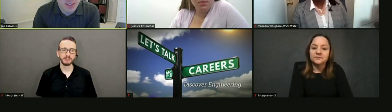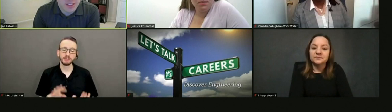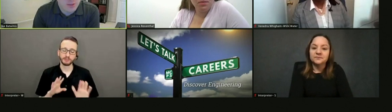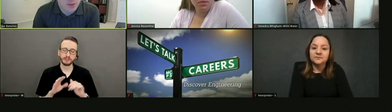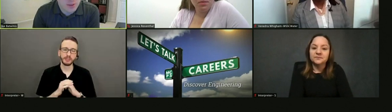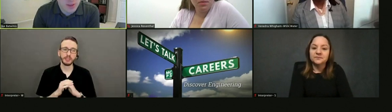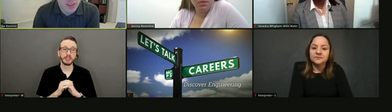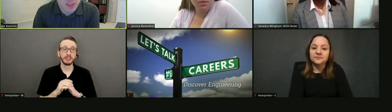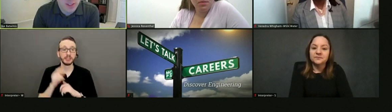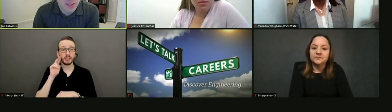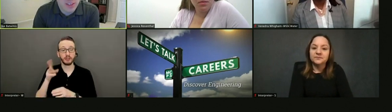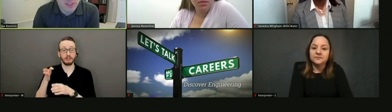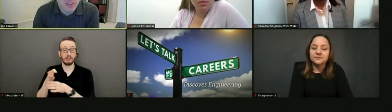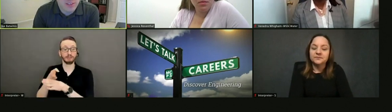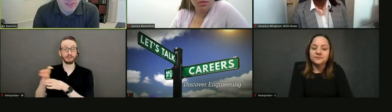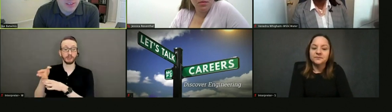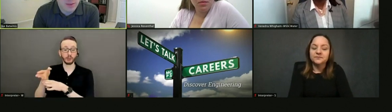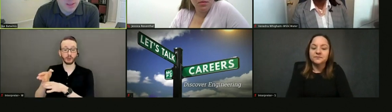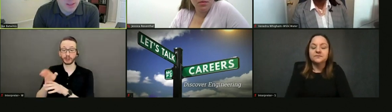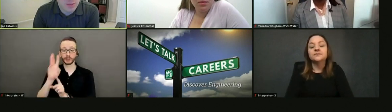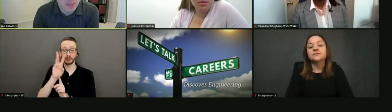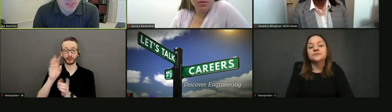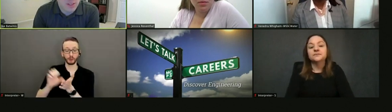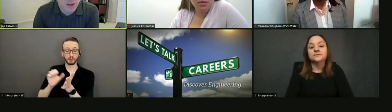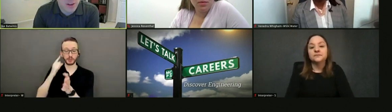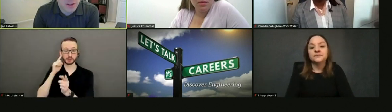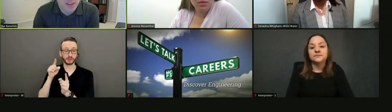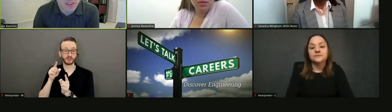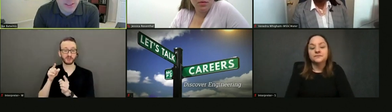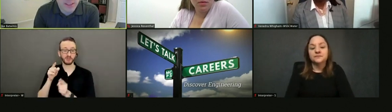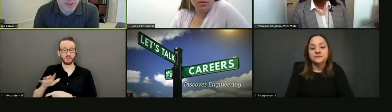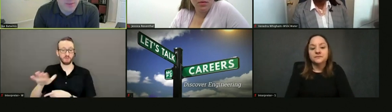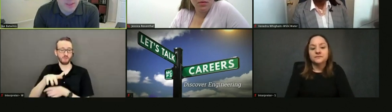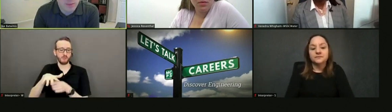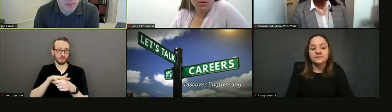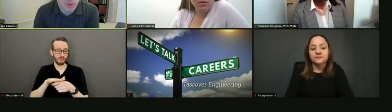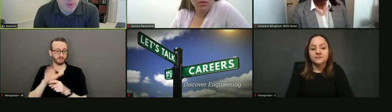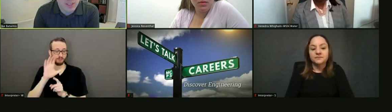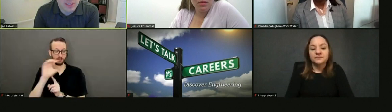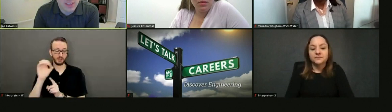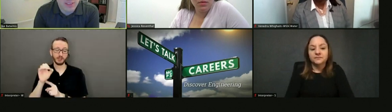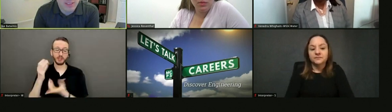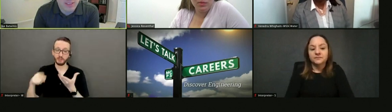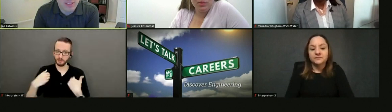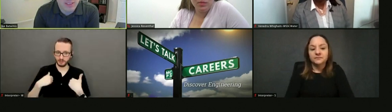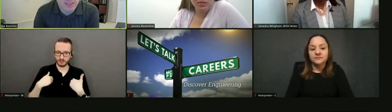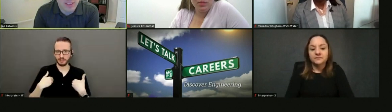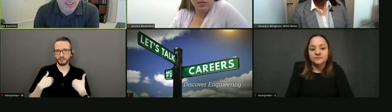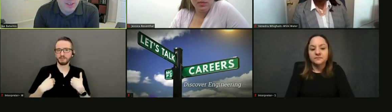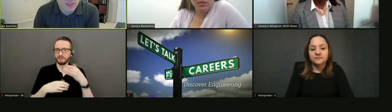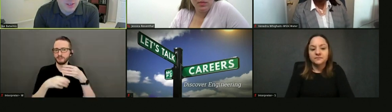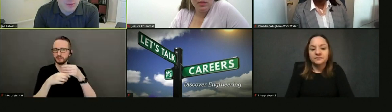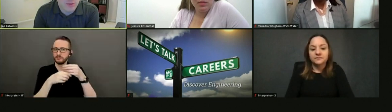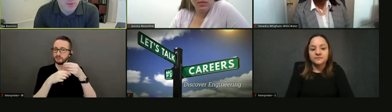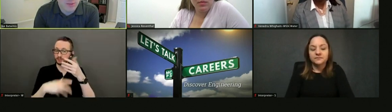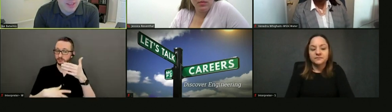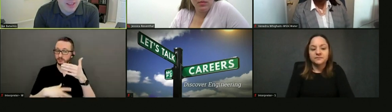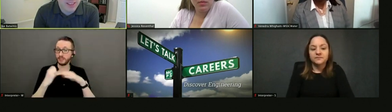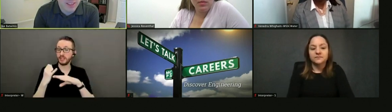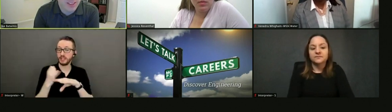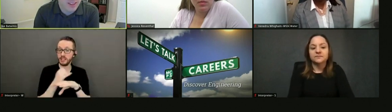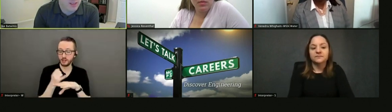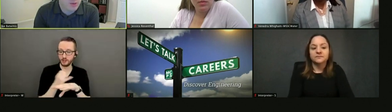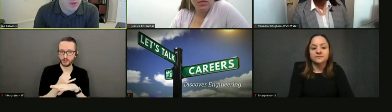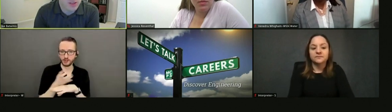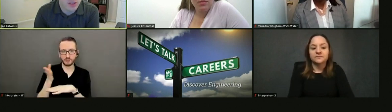look on like the careers page of some of the companies in your area. They probably list internships